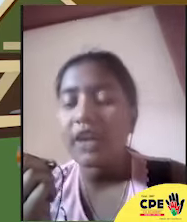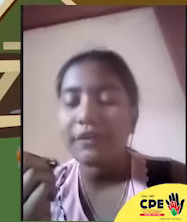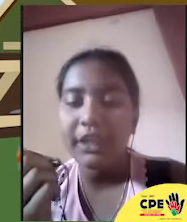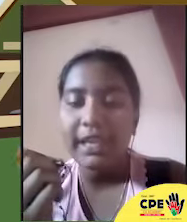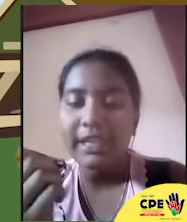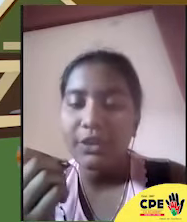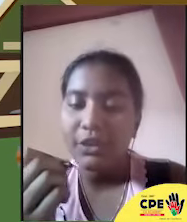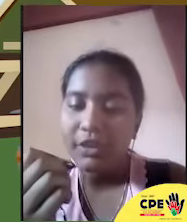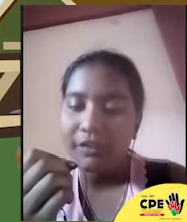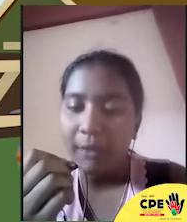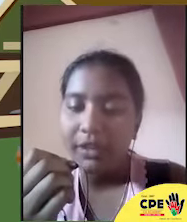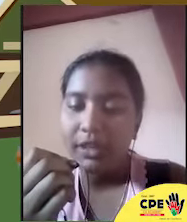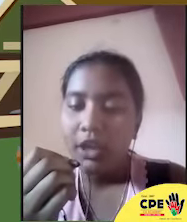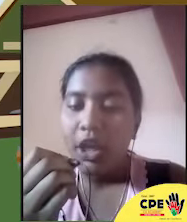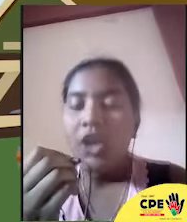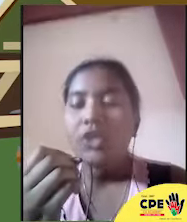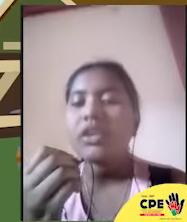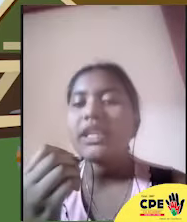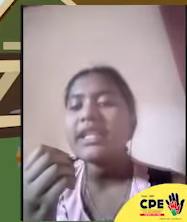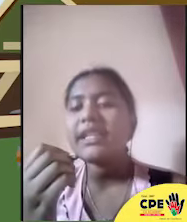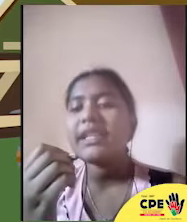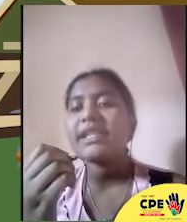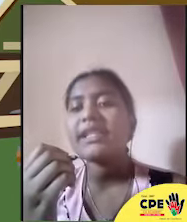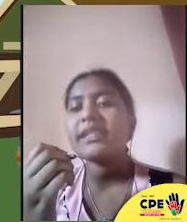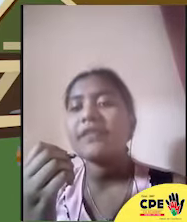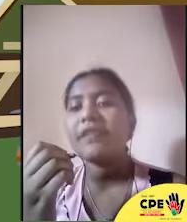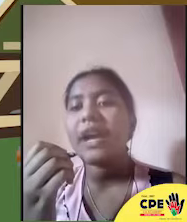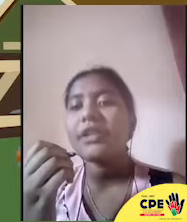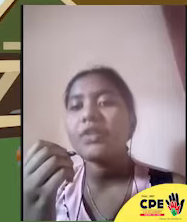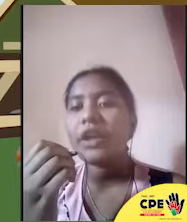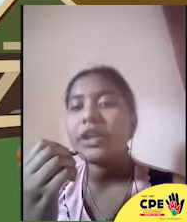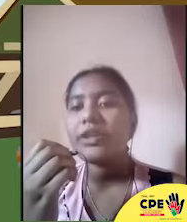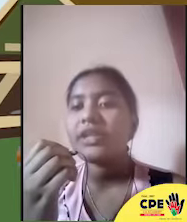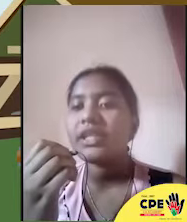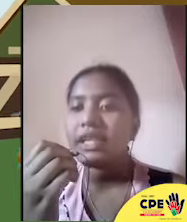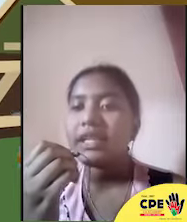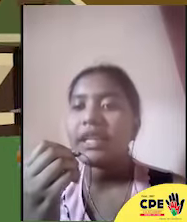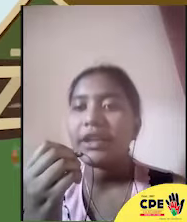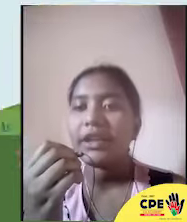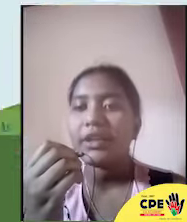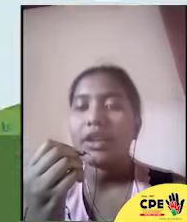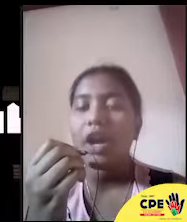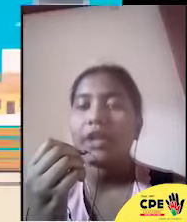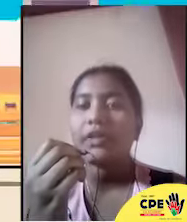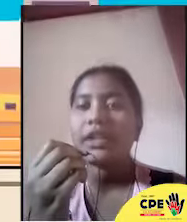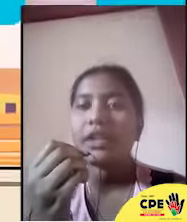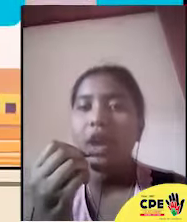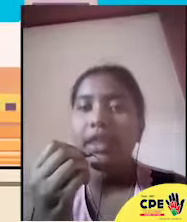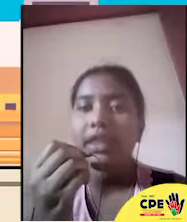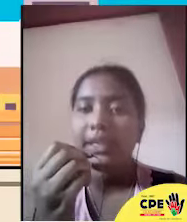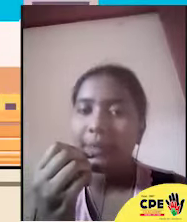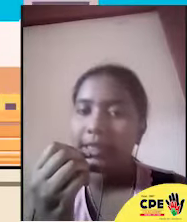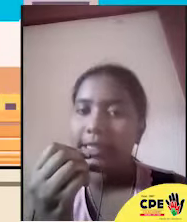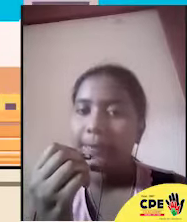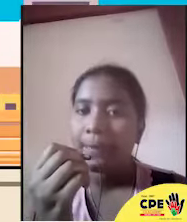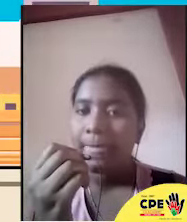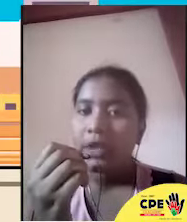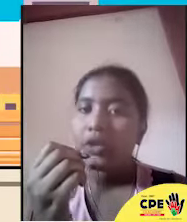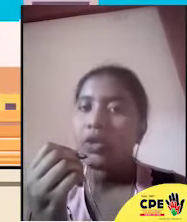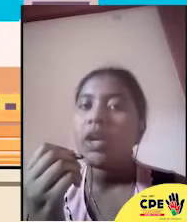or fertilizers to the farmers. So these are the reasons the farmers wanted to still continue the controversial on these